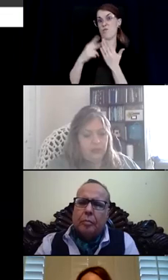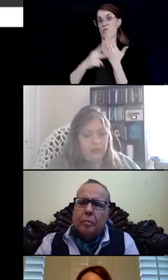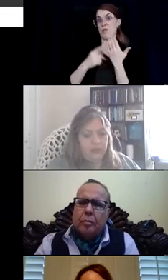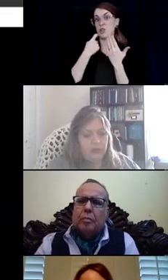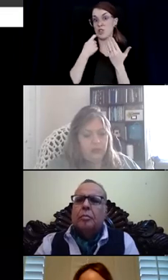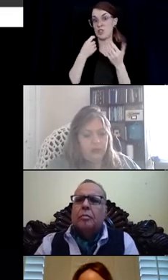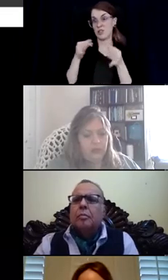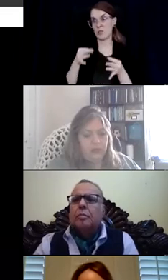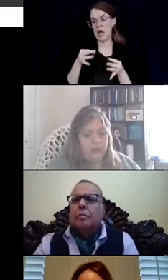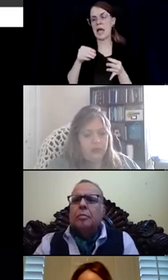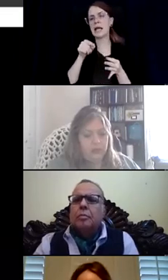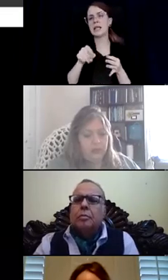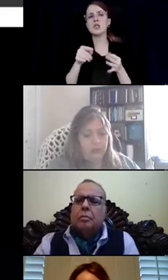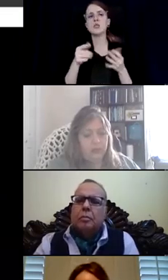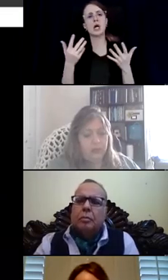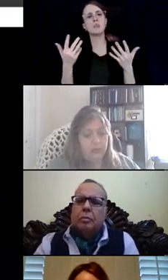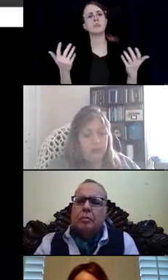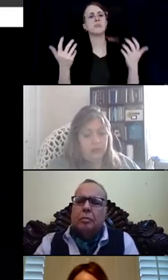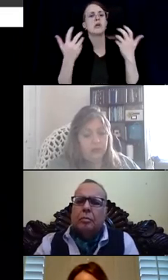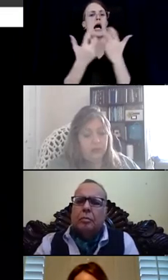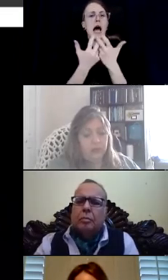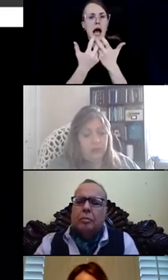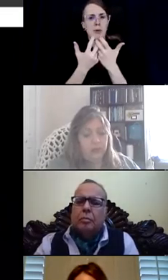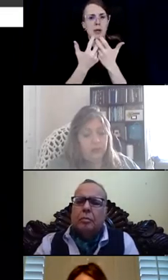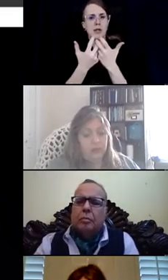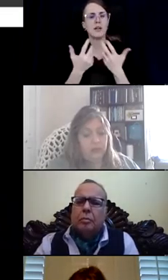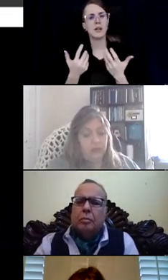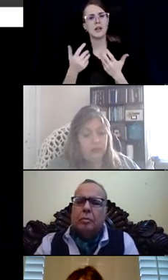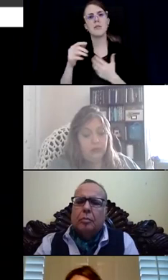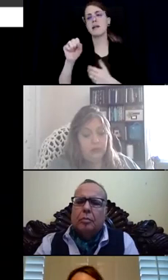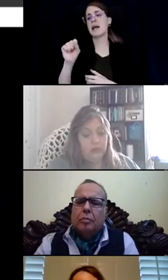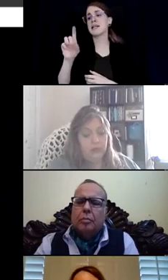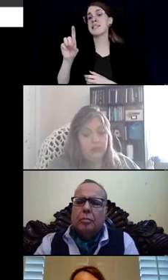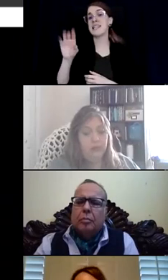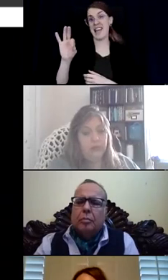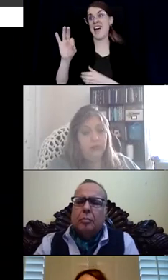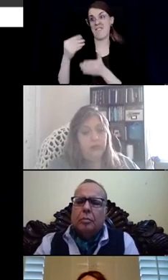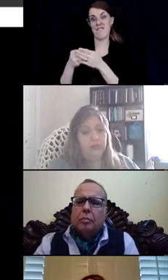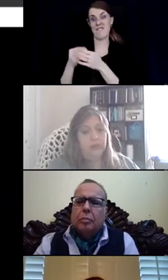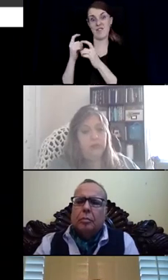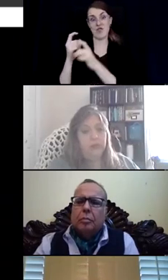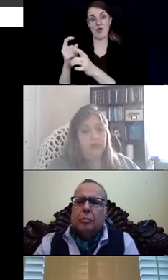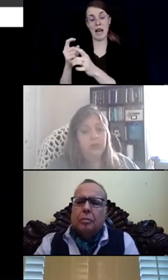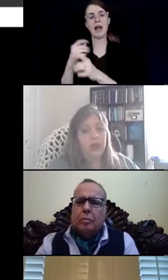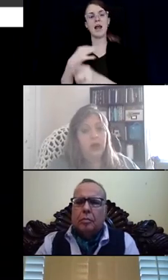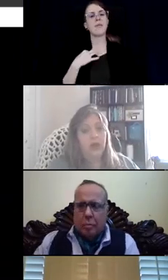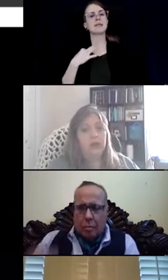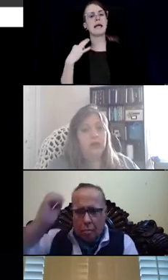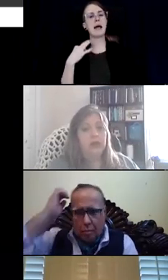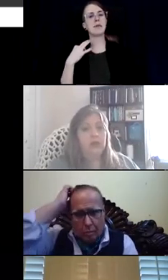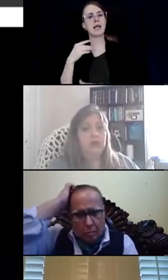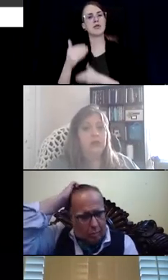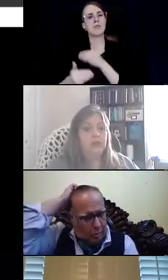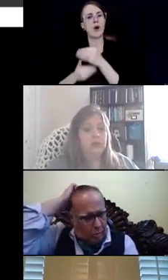actually conceptually the SDF grant with the application process of the Skills for Small Business